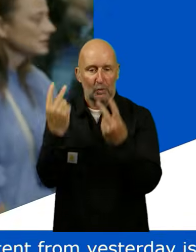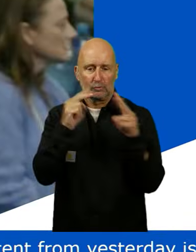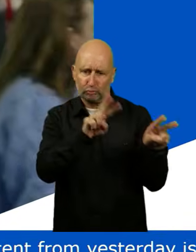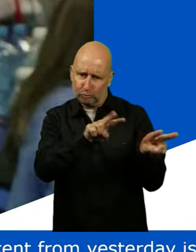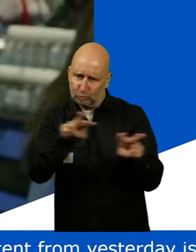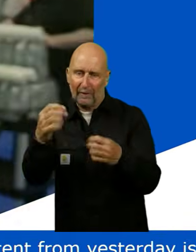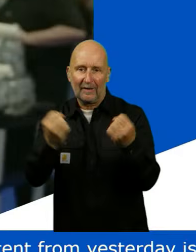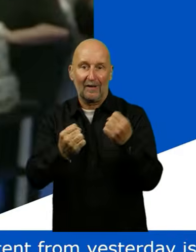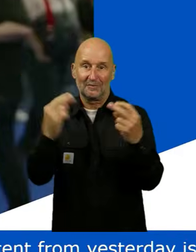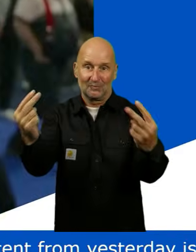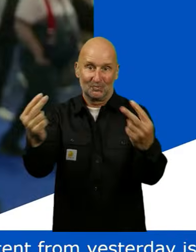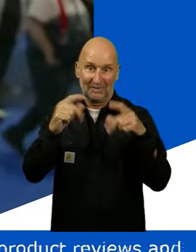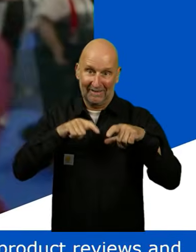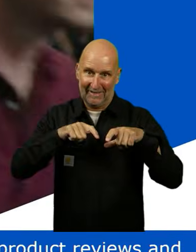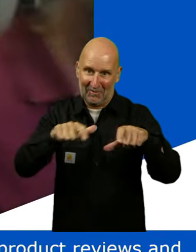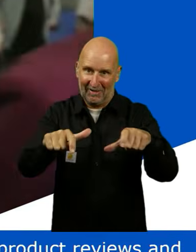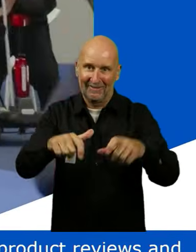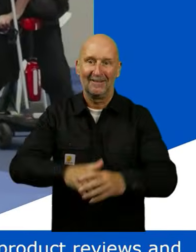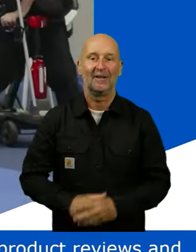stay tuned. Let's go.